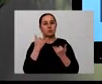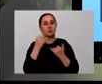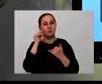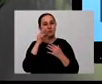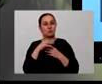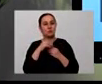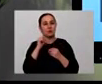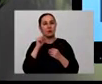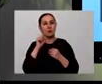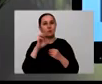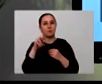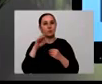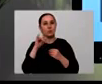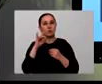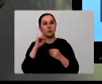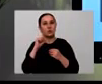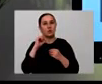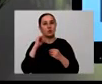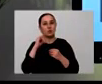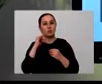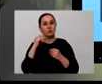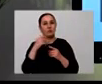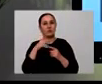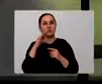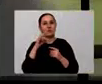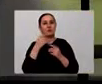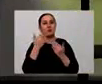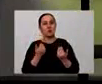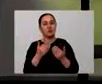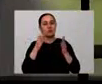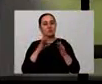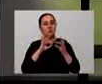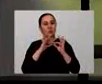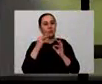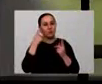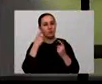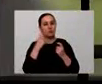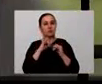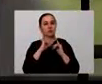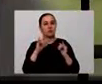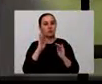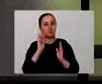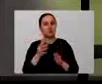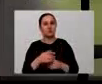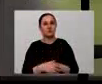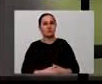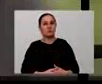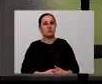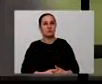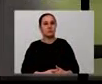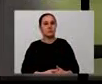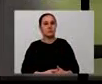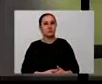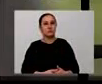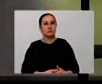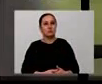birgalikda Abdurauf Fitratning hayoti va ijodi haqida ma'lumotlarimizni kengaytirar ekanmiz.